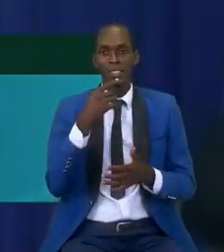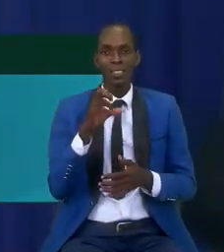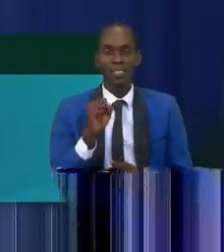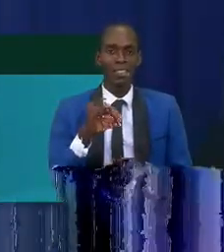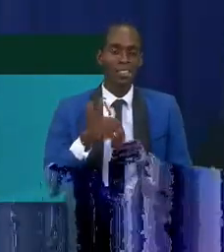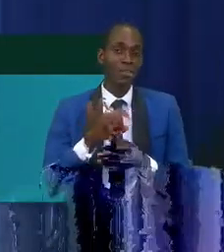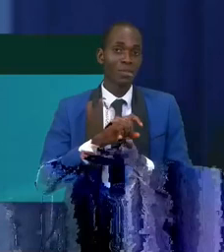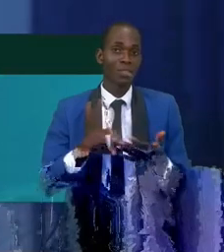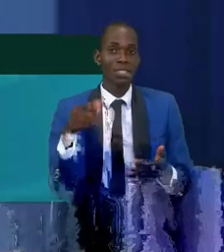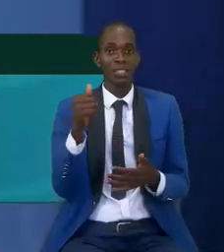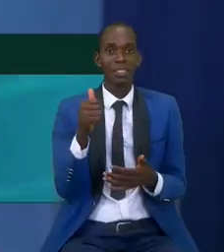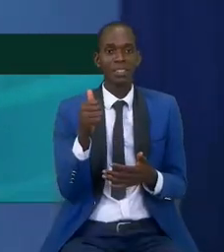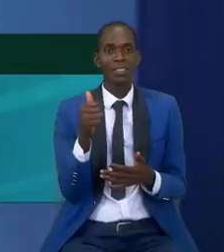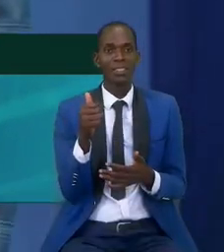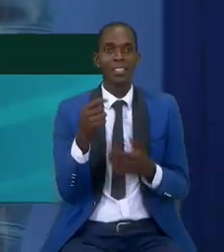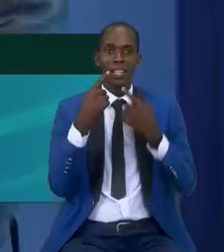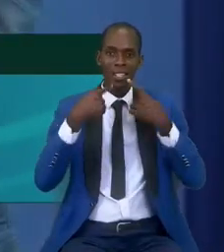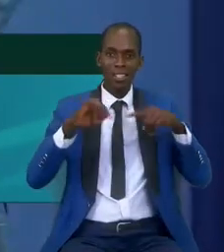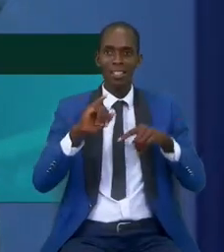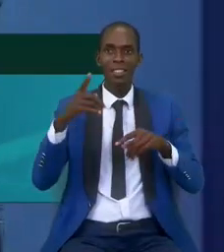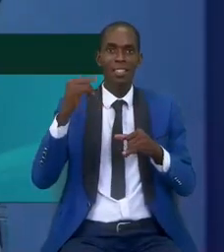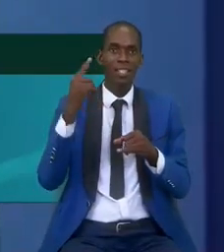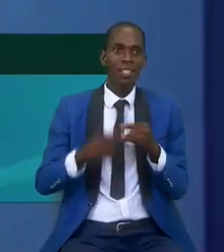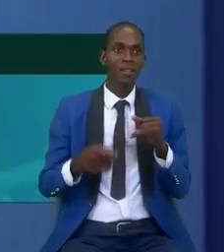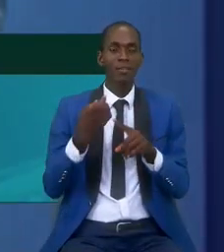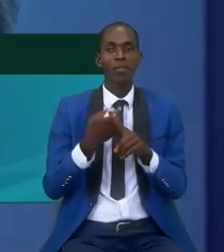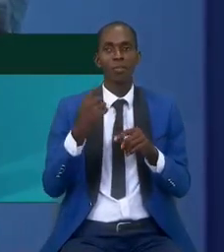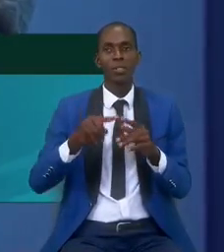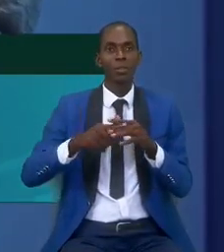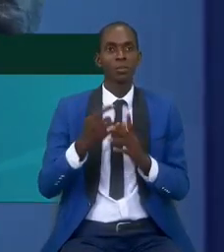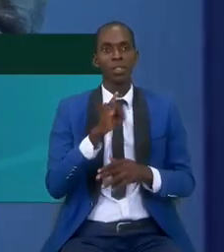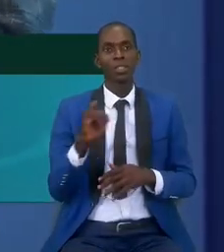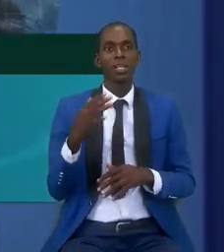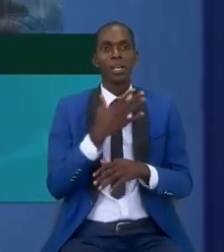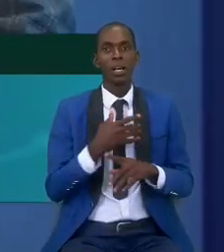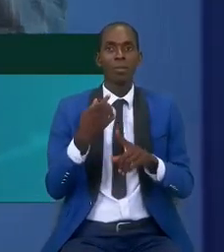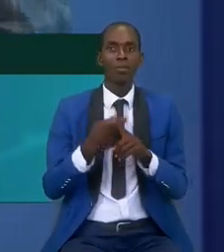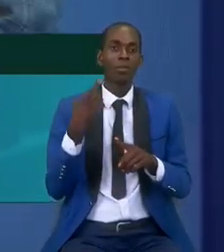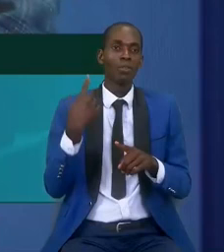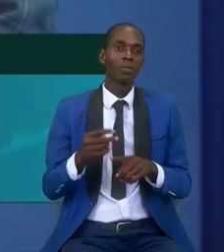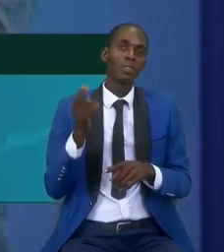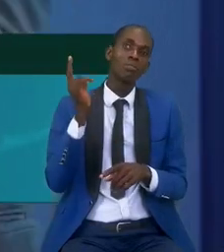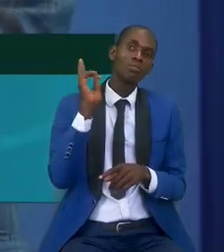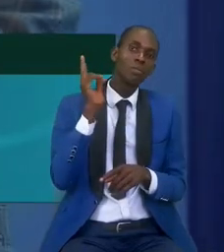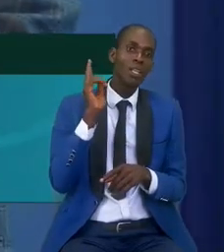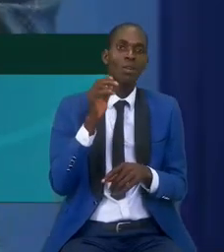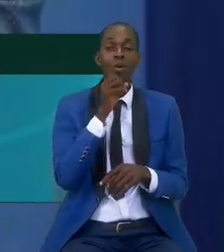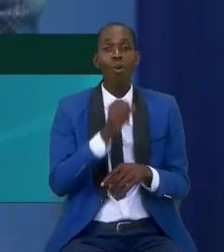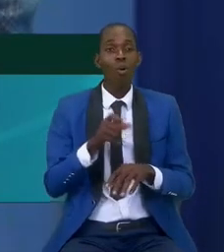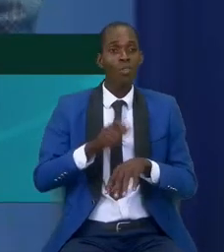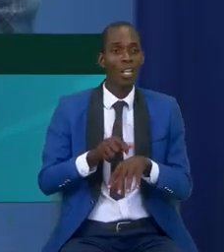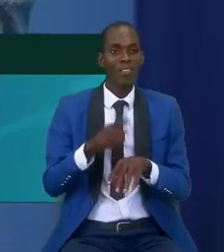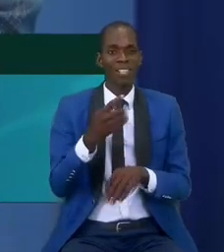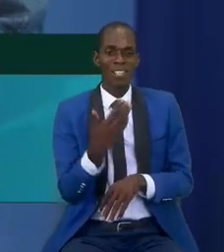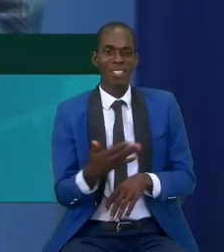I'm from the ancient times that things that are not yet done saying my